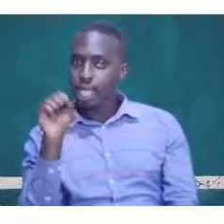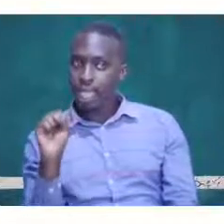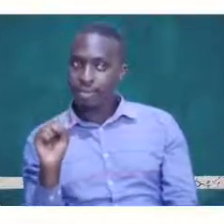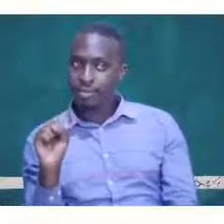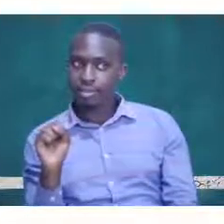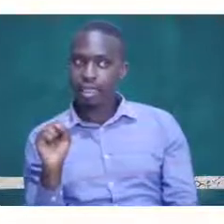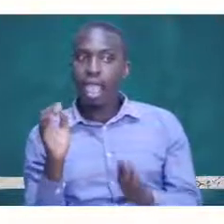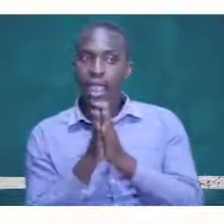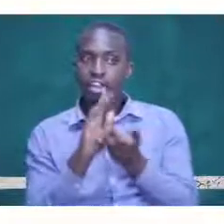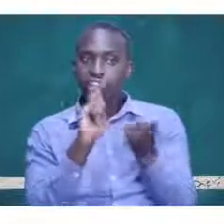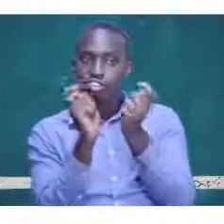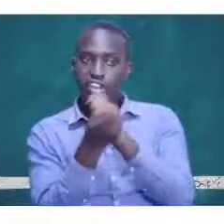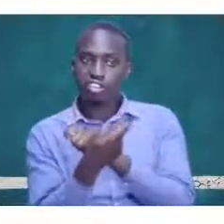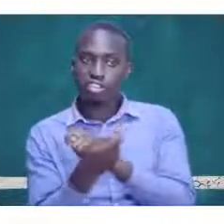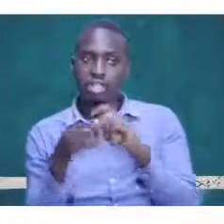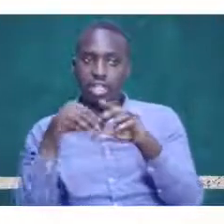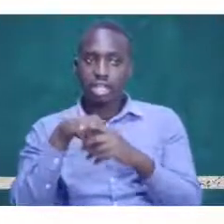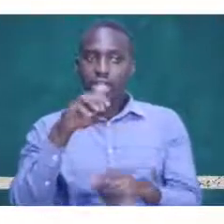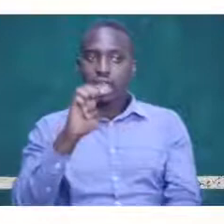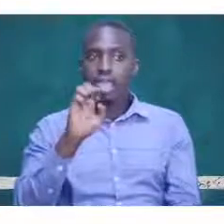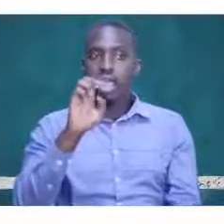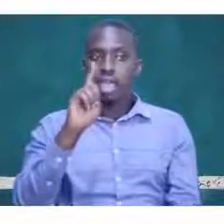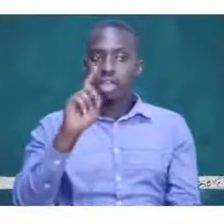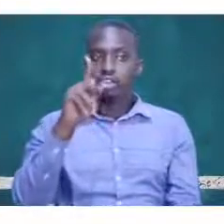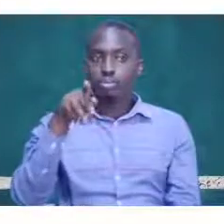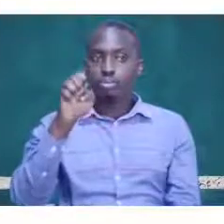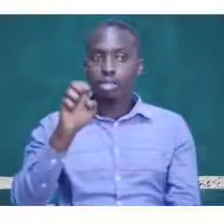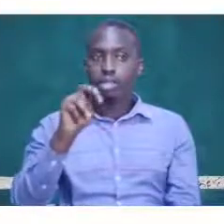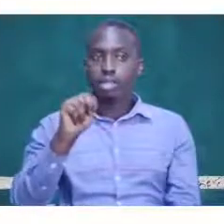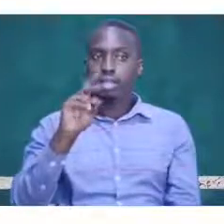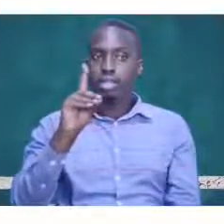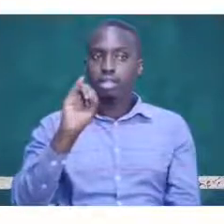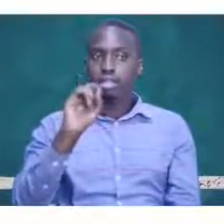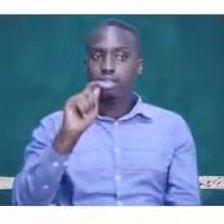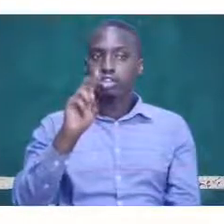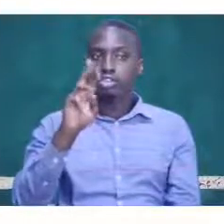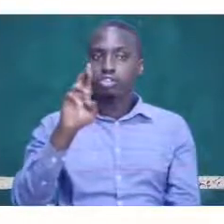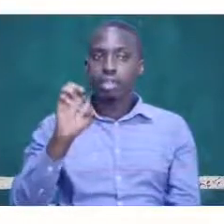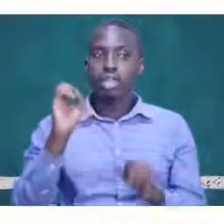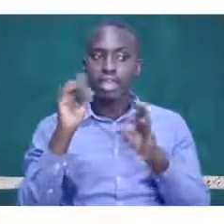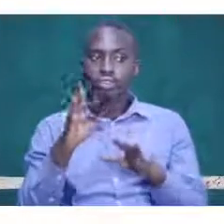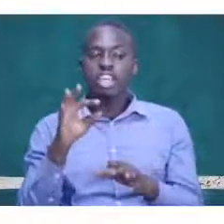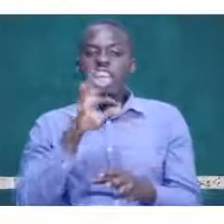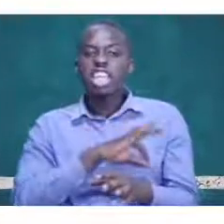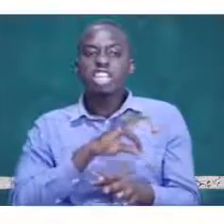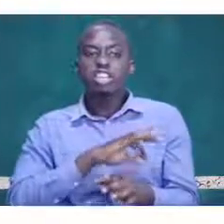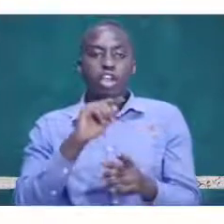MPS and change in expenditure if the initial income was 60 million.